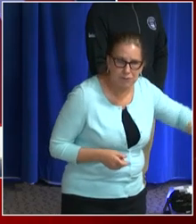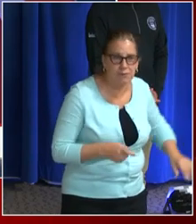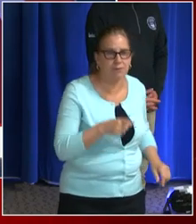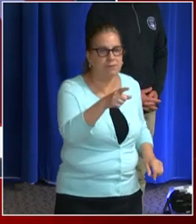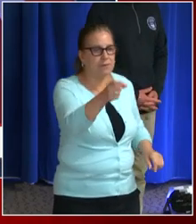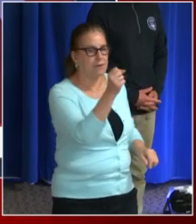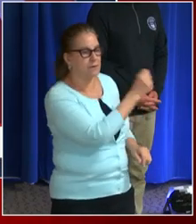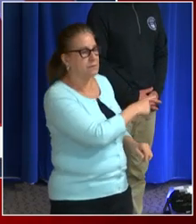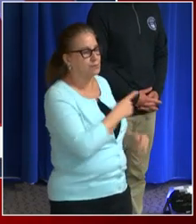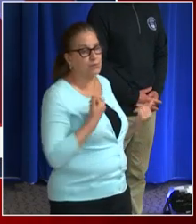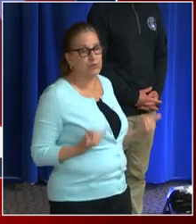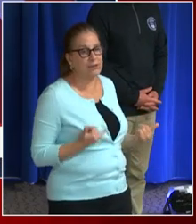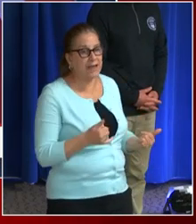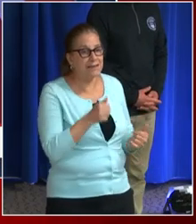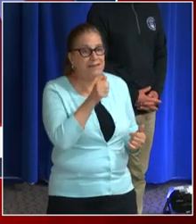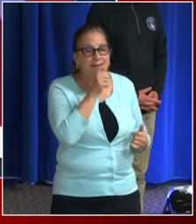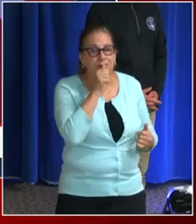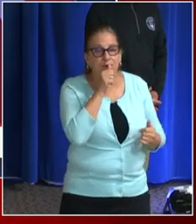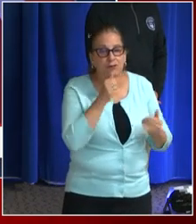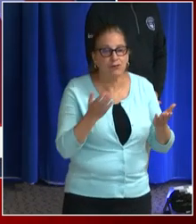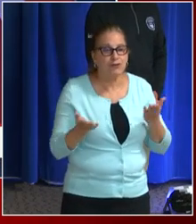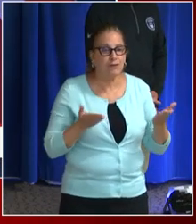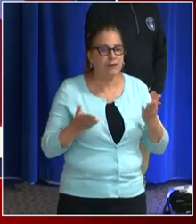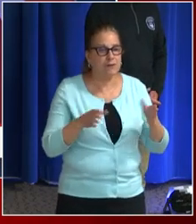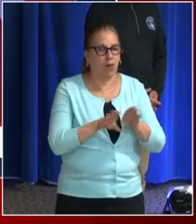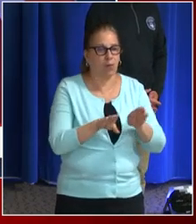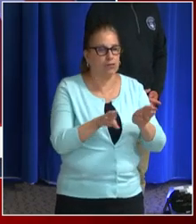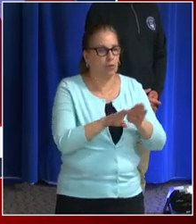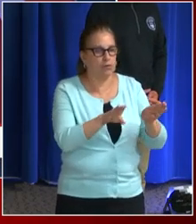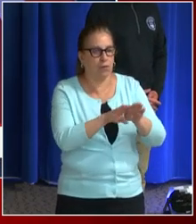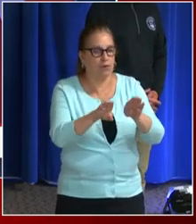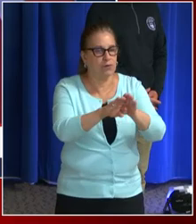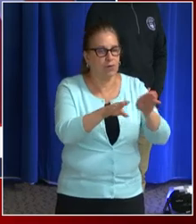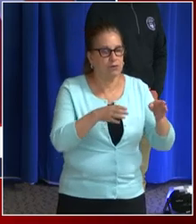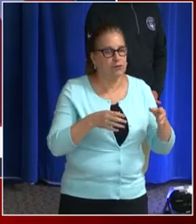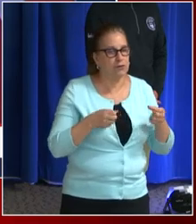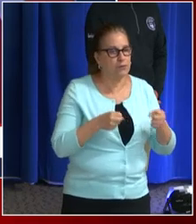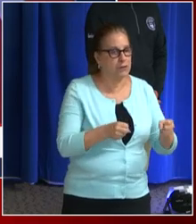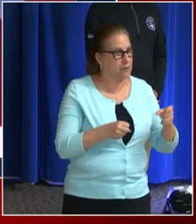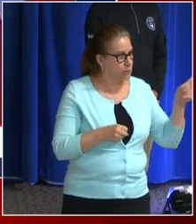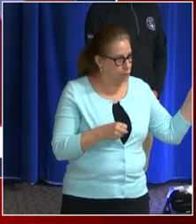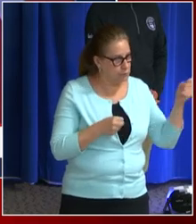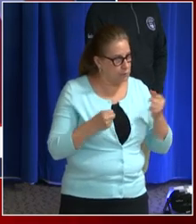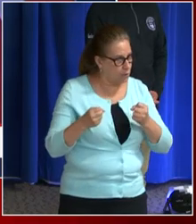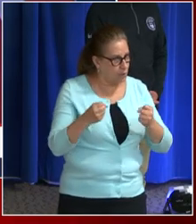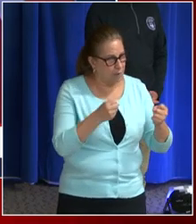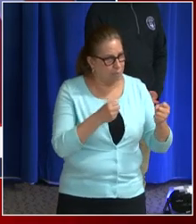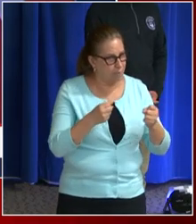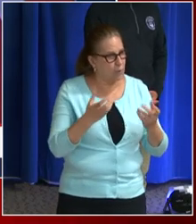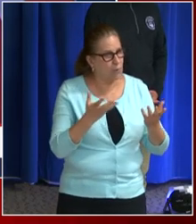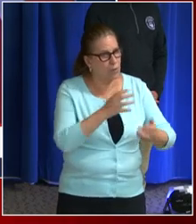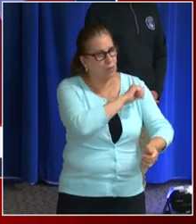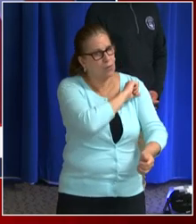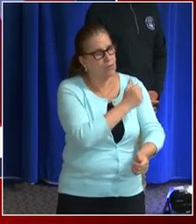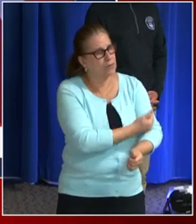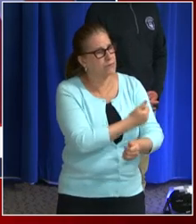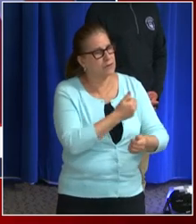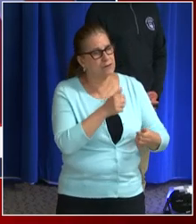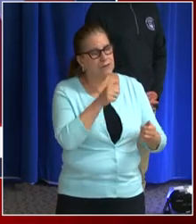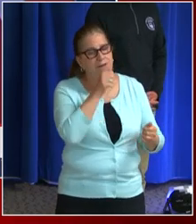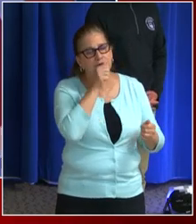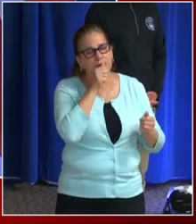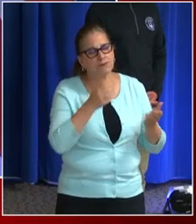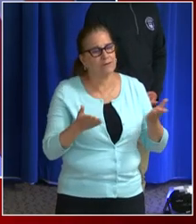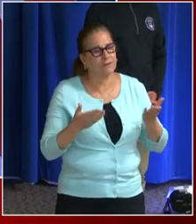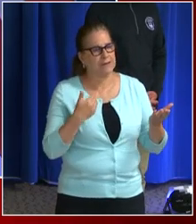of Columbia streets that you normally patrol. Under what authority does the Secret Service have to